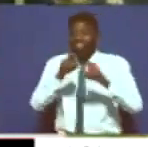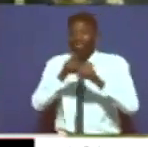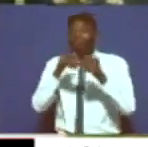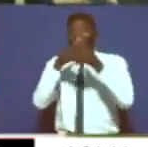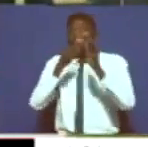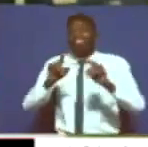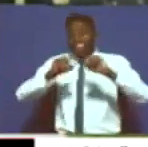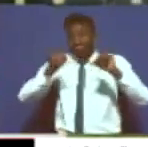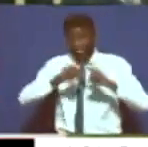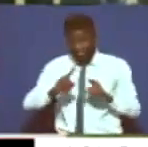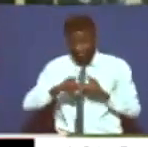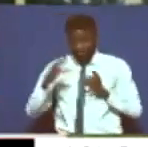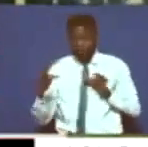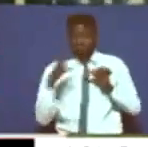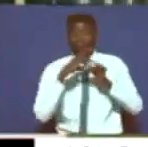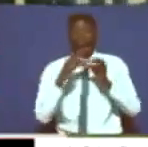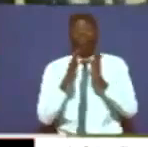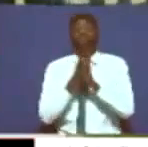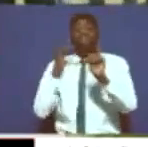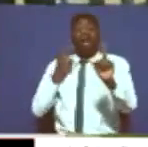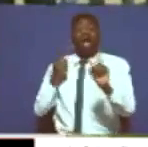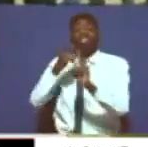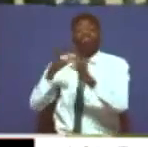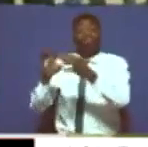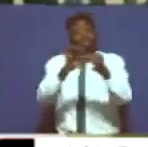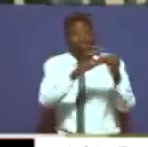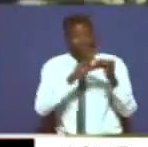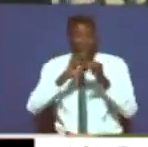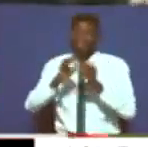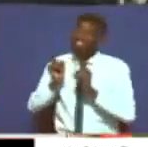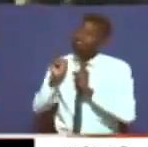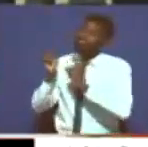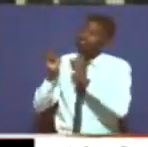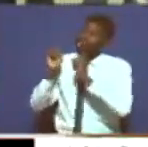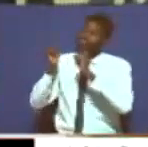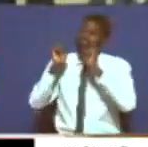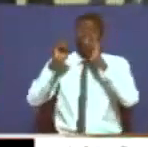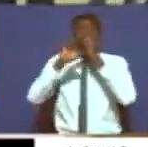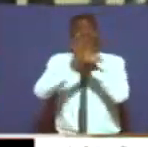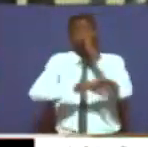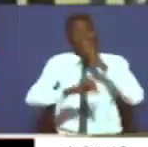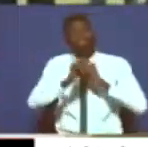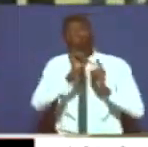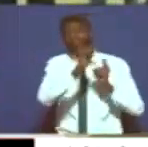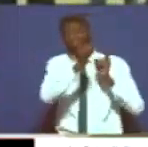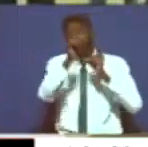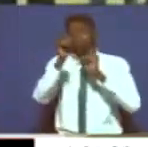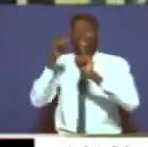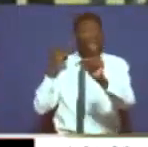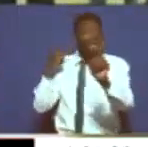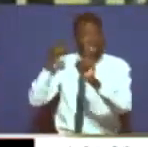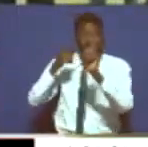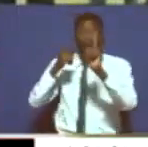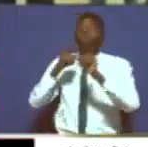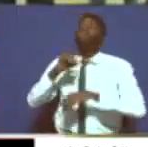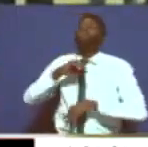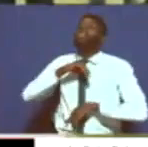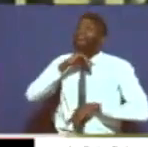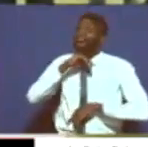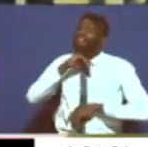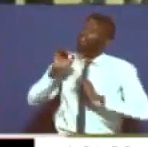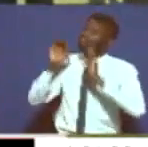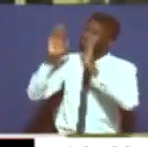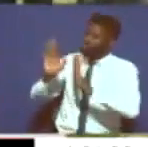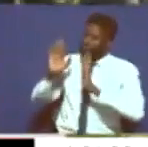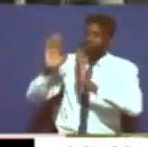La Umoja have been doing rounds across the country to popularize Raila Odinga's presidential bid, even in his